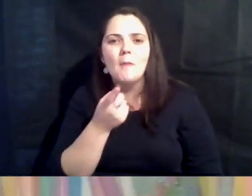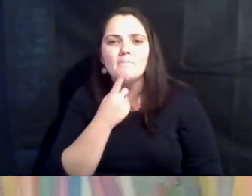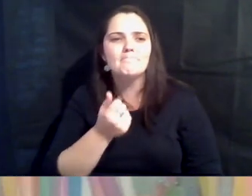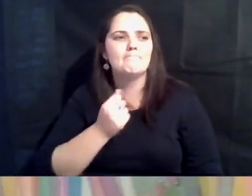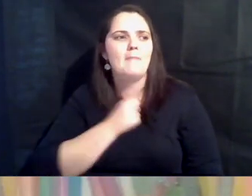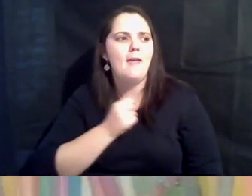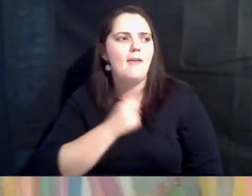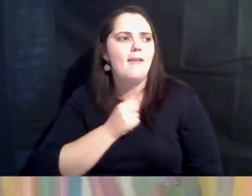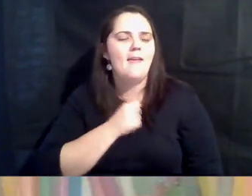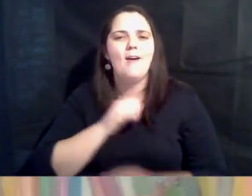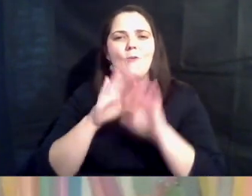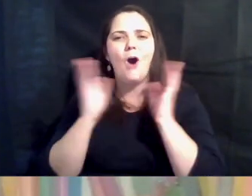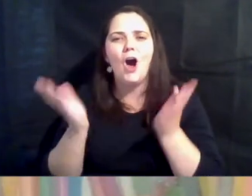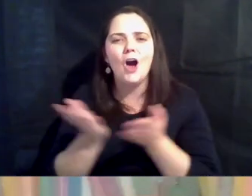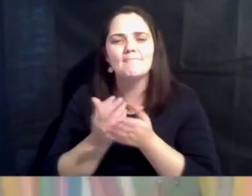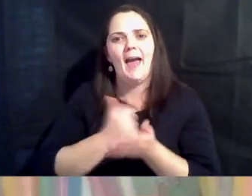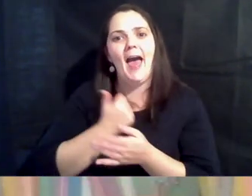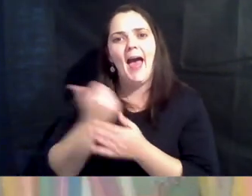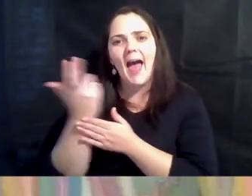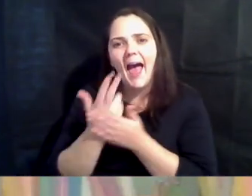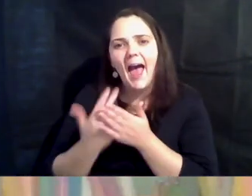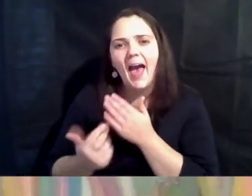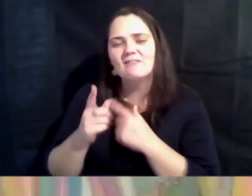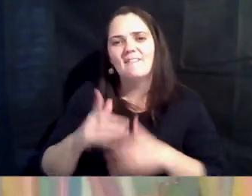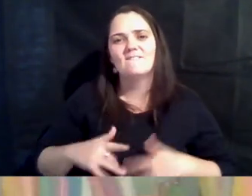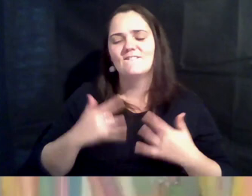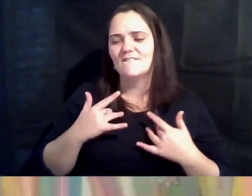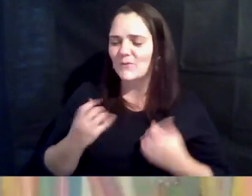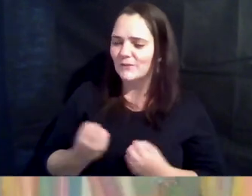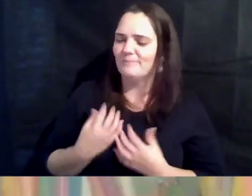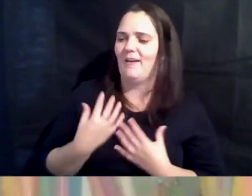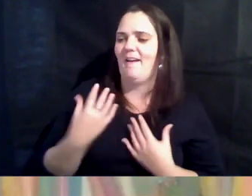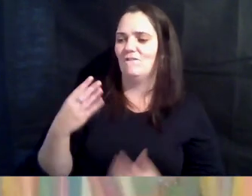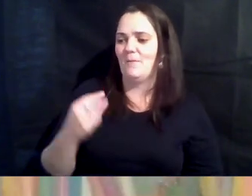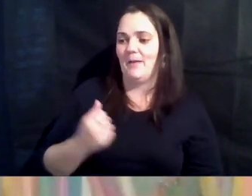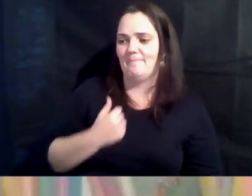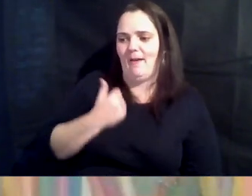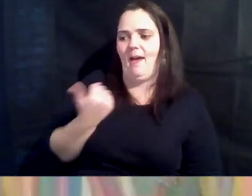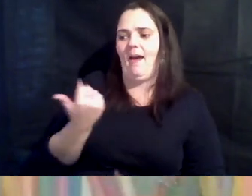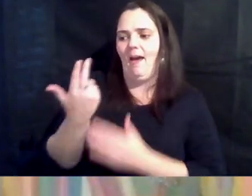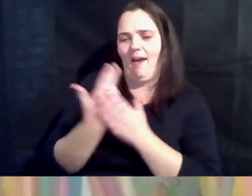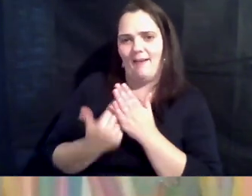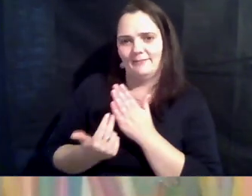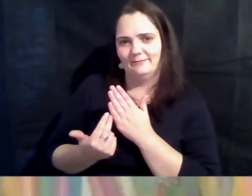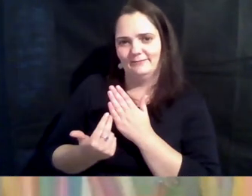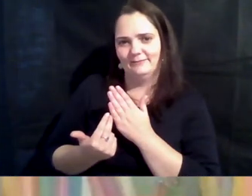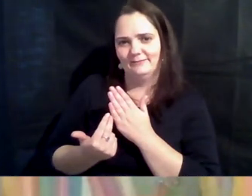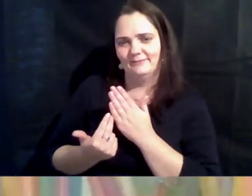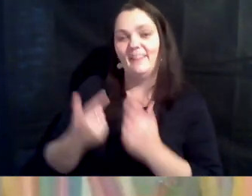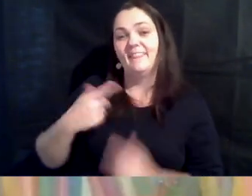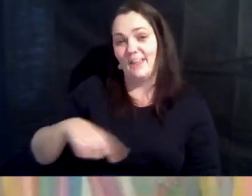like really get in your own world and be inspired by yourself in some way. And that's why I really underline